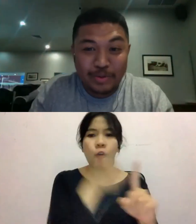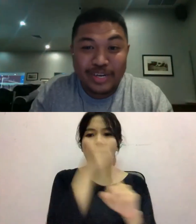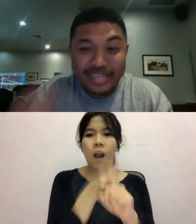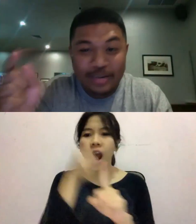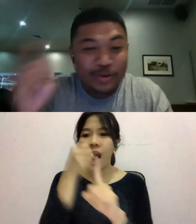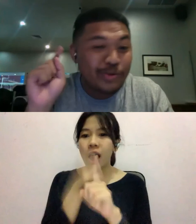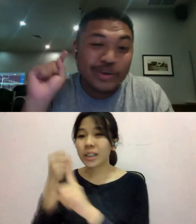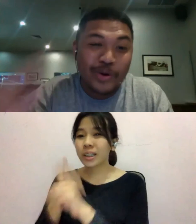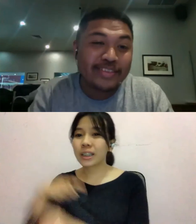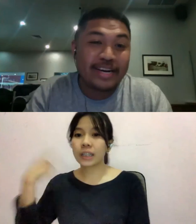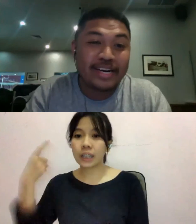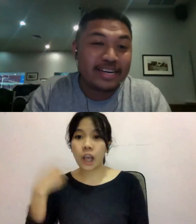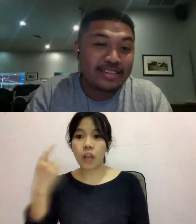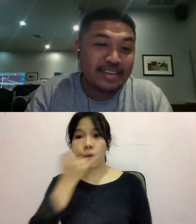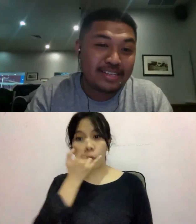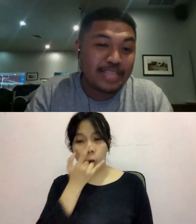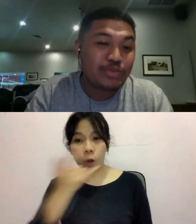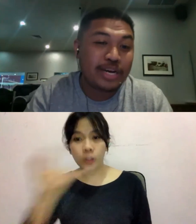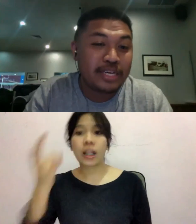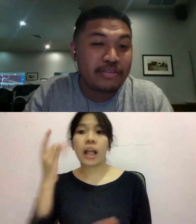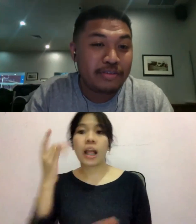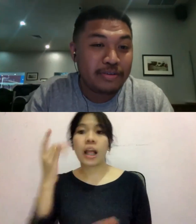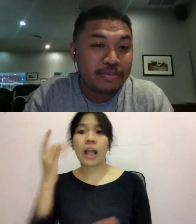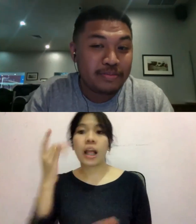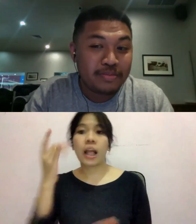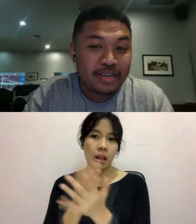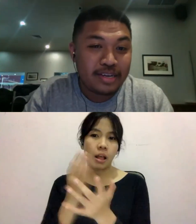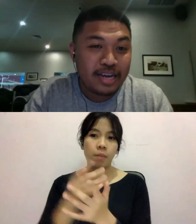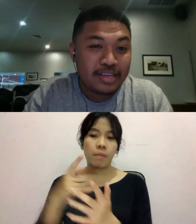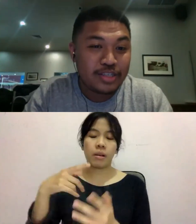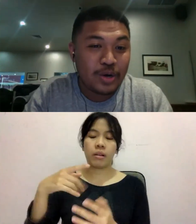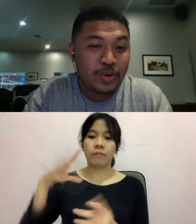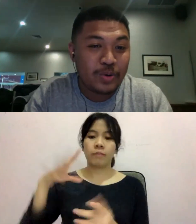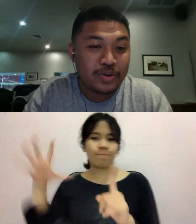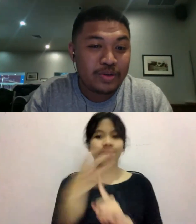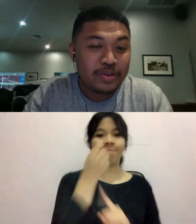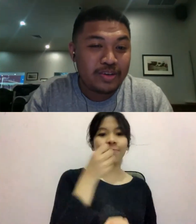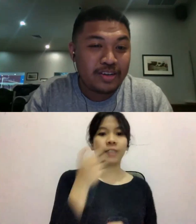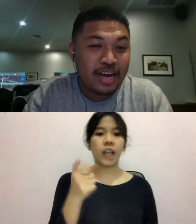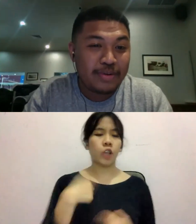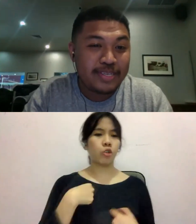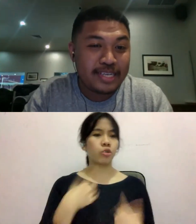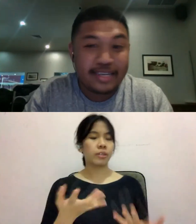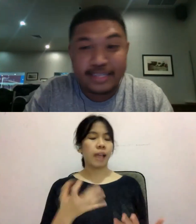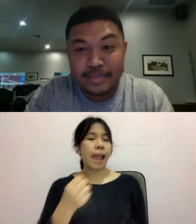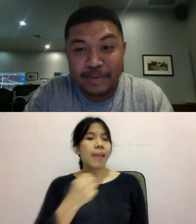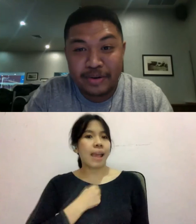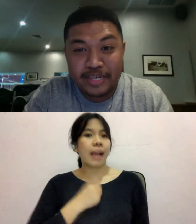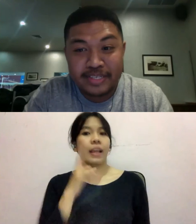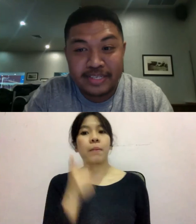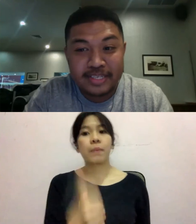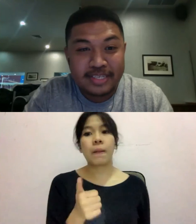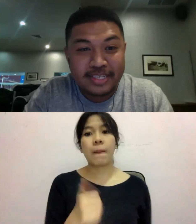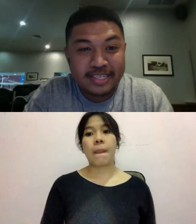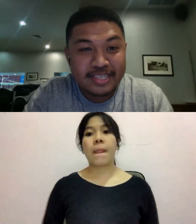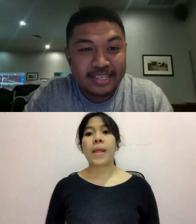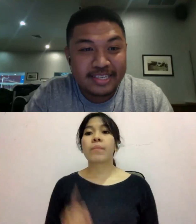consistently, we're going there. That's what I believe. So I would say, it's depend on